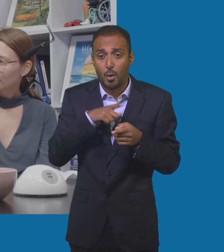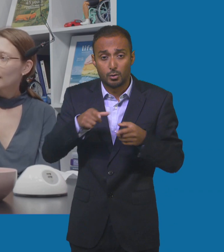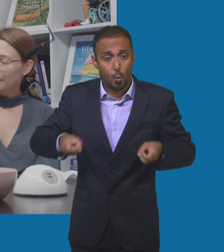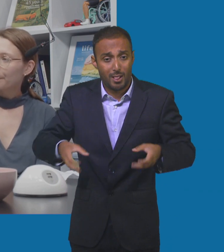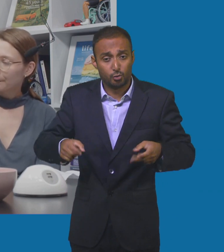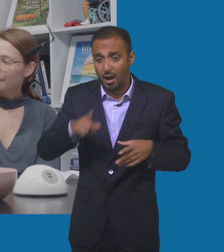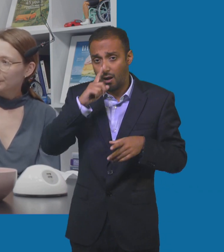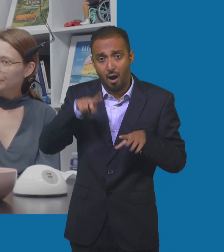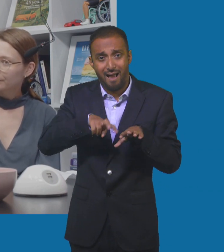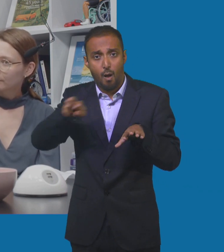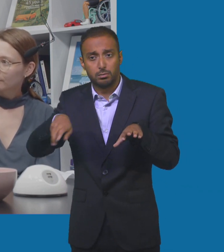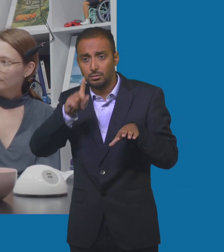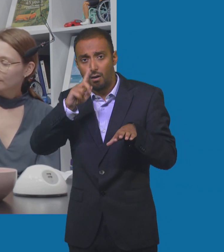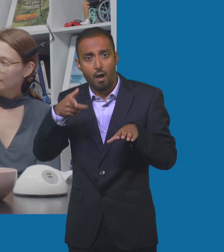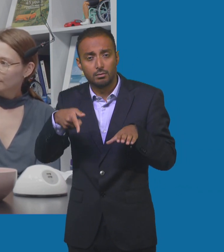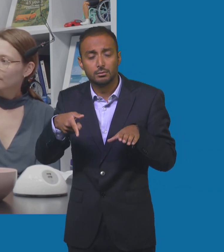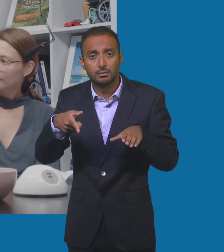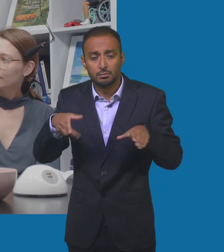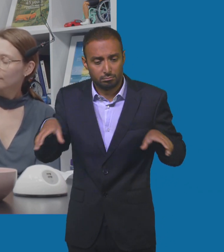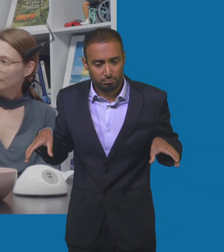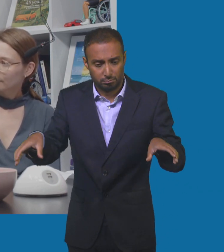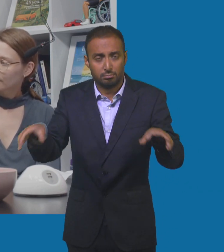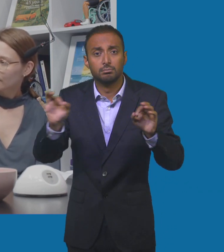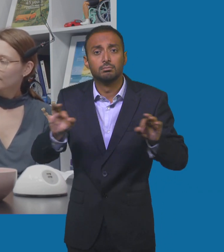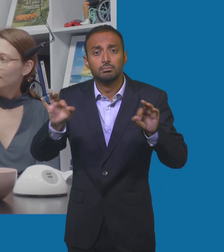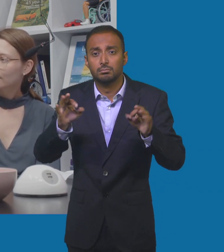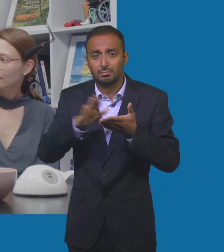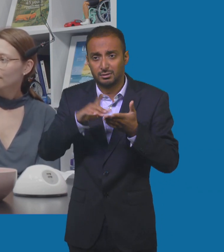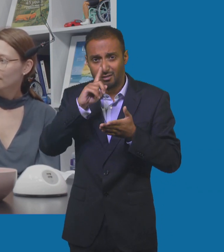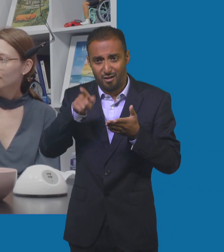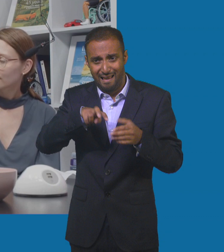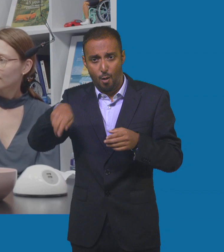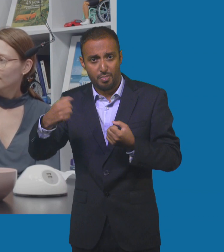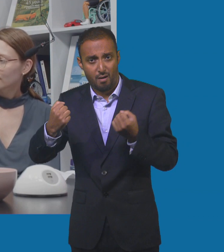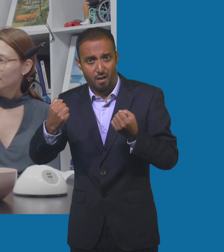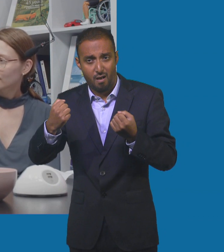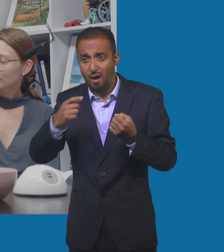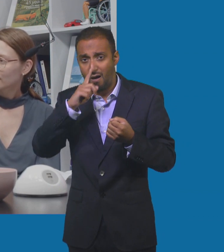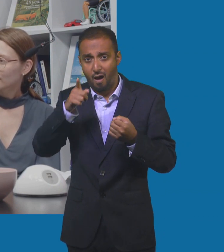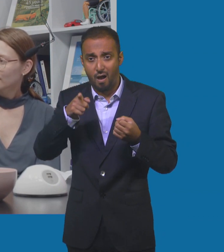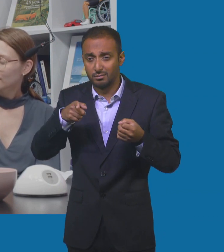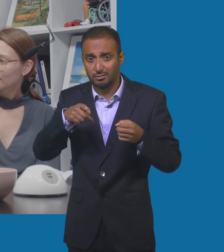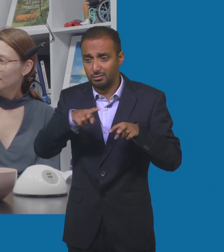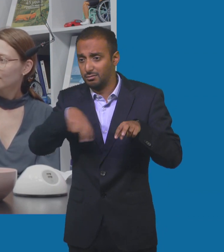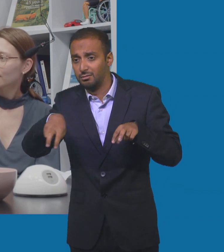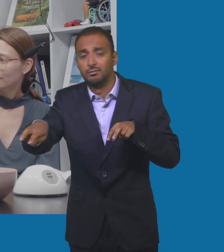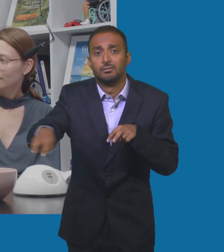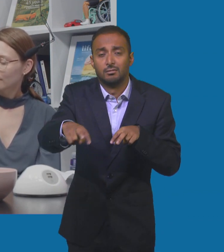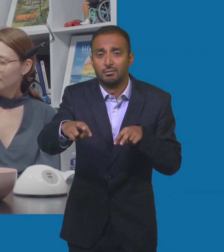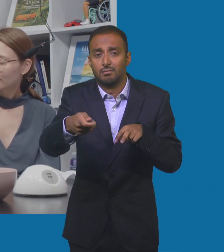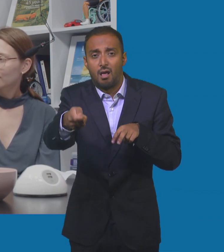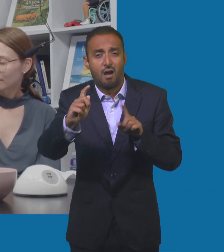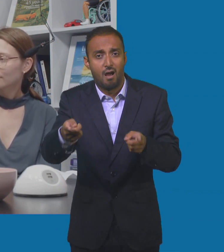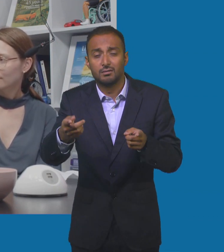the wheelchair. Yeah. And often you couldn't actually get up on a curb or something to actually be able to get any closer to it. So is that something that